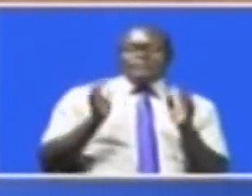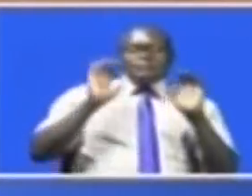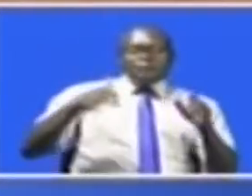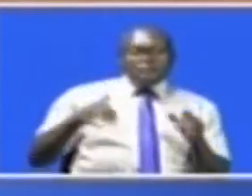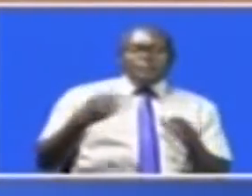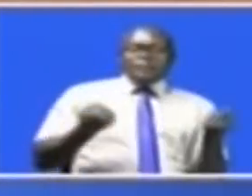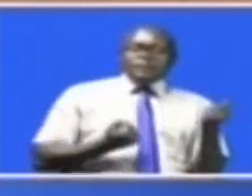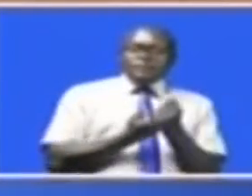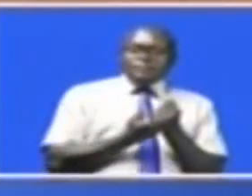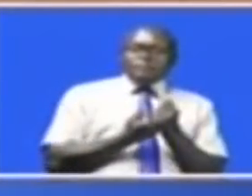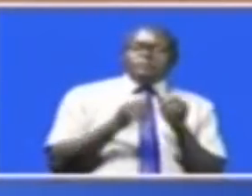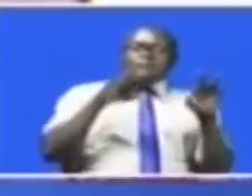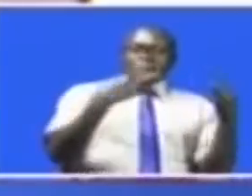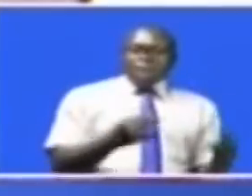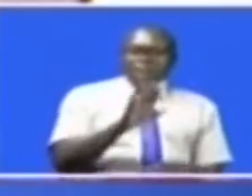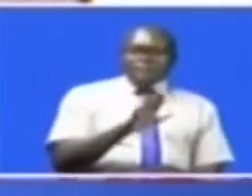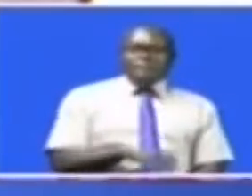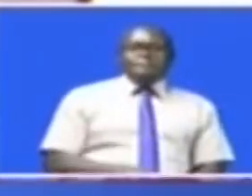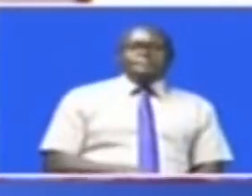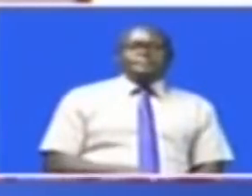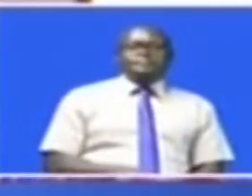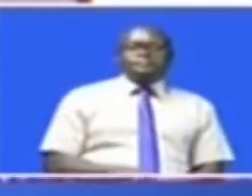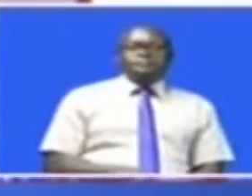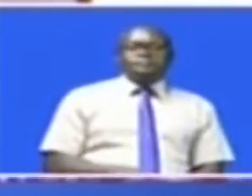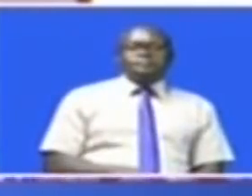to consolidate her fortunes. Naona kama